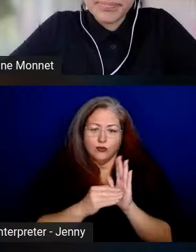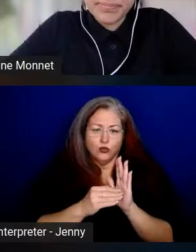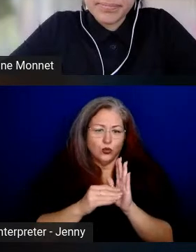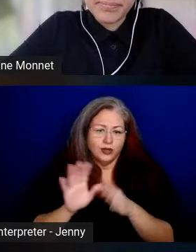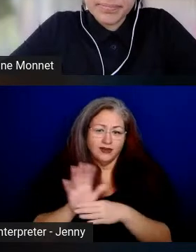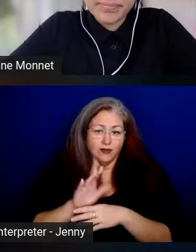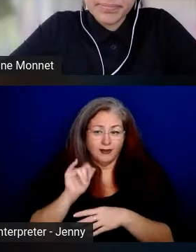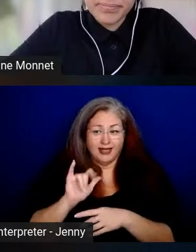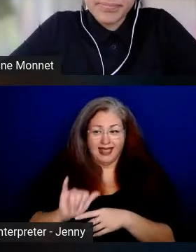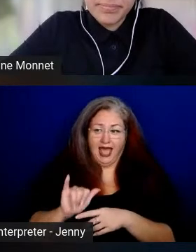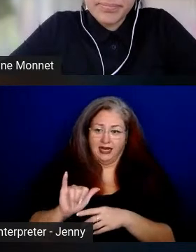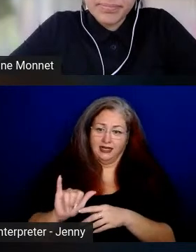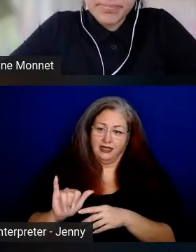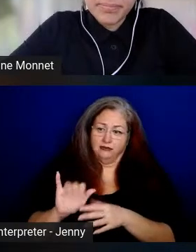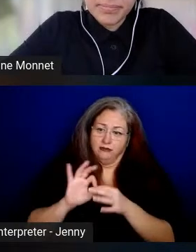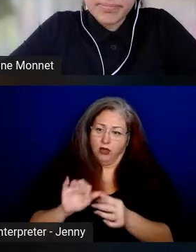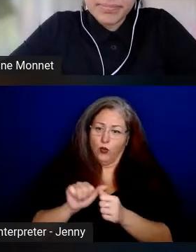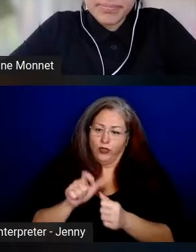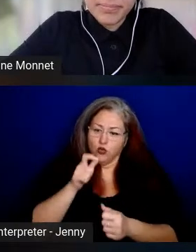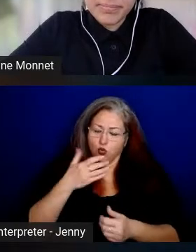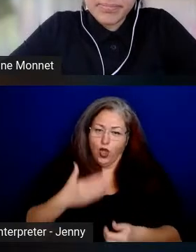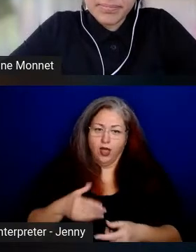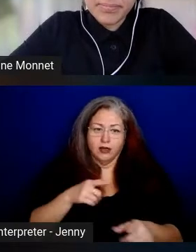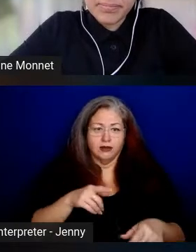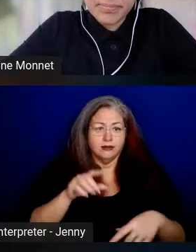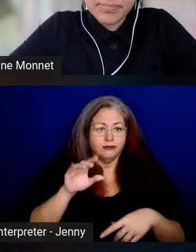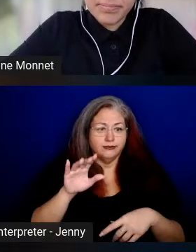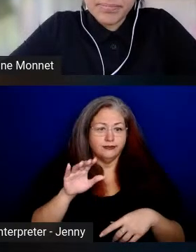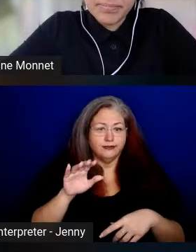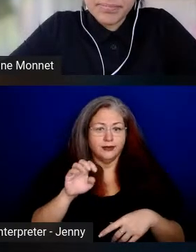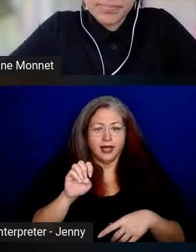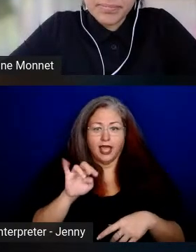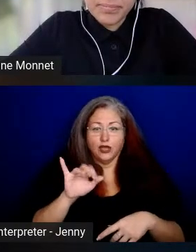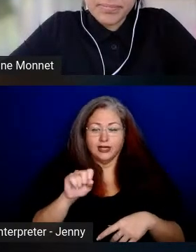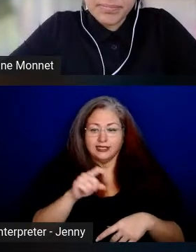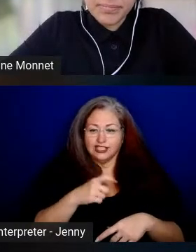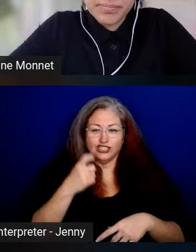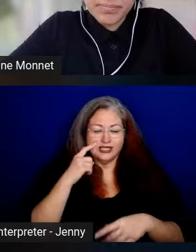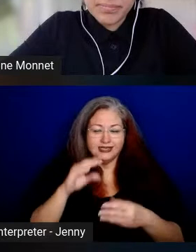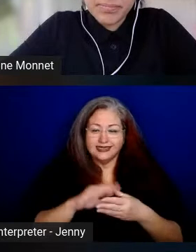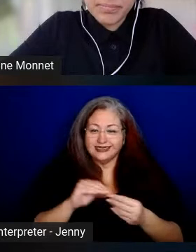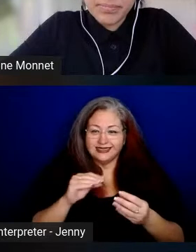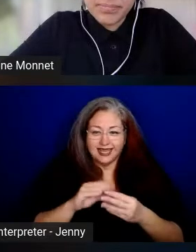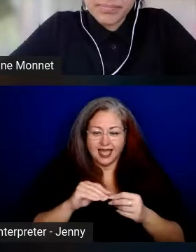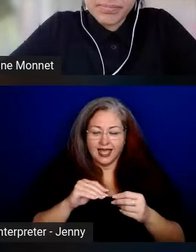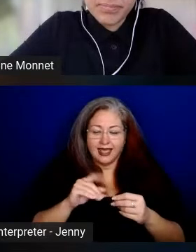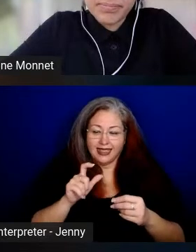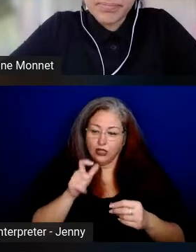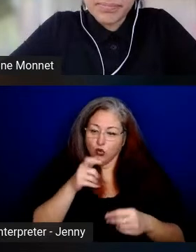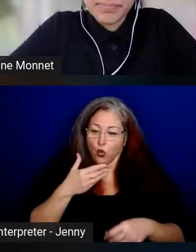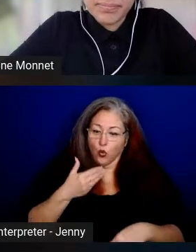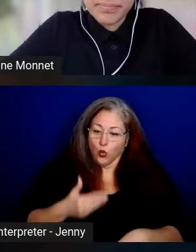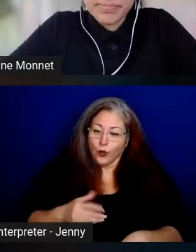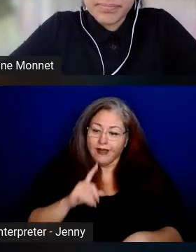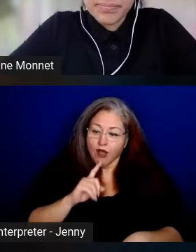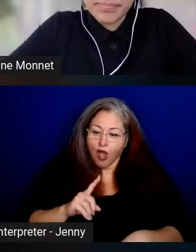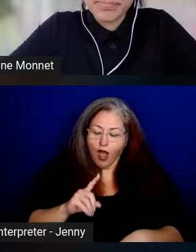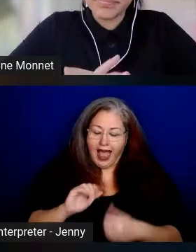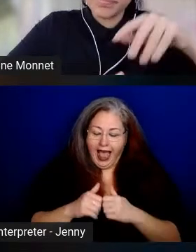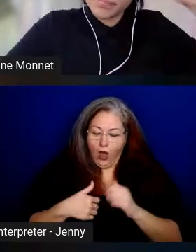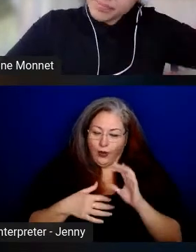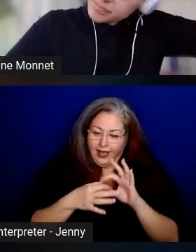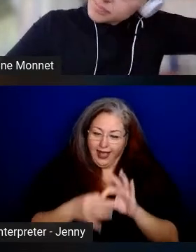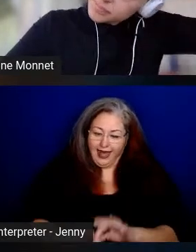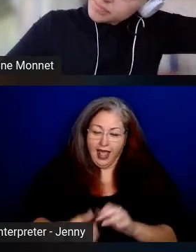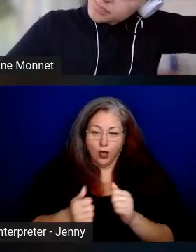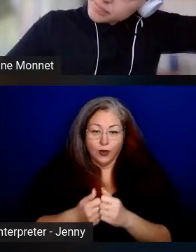are, you know. Mm-hmm. Eris was just saying that, and it's who we are as we're connected to the land.